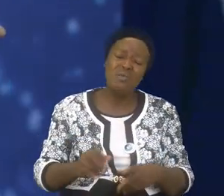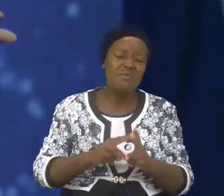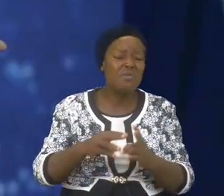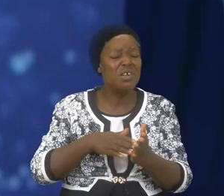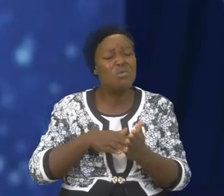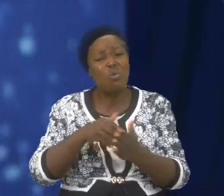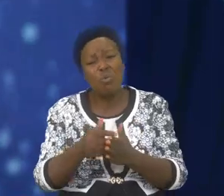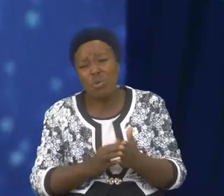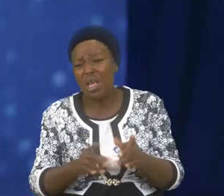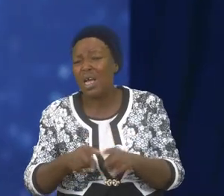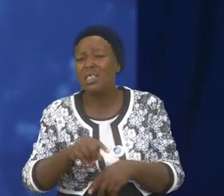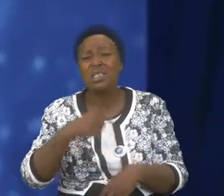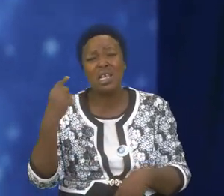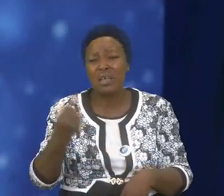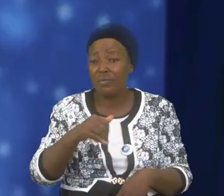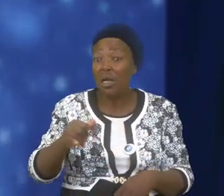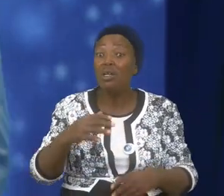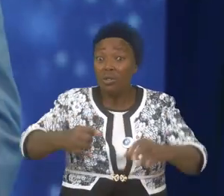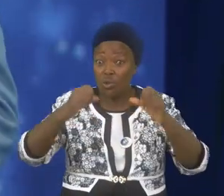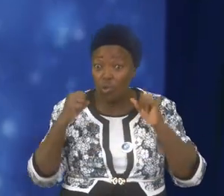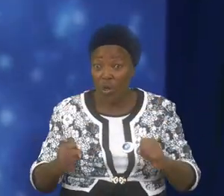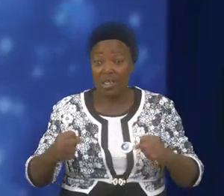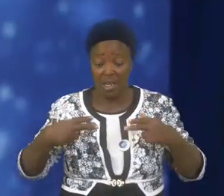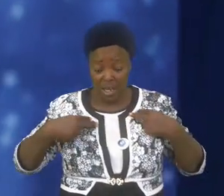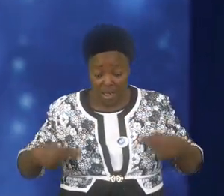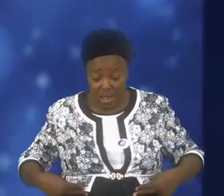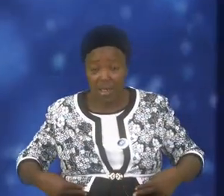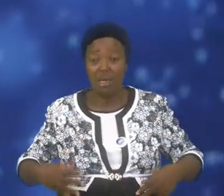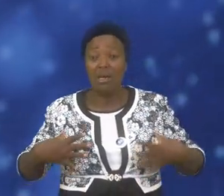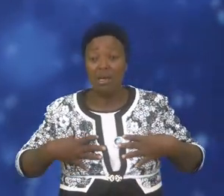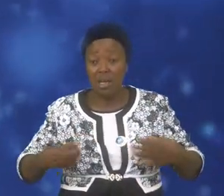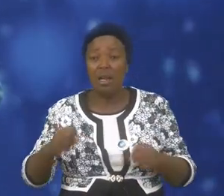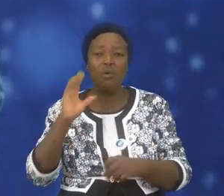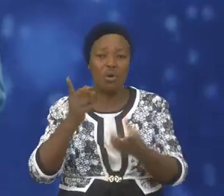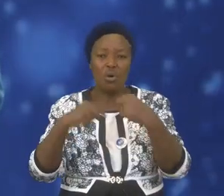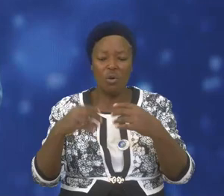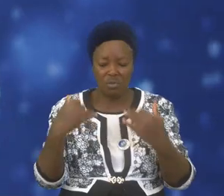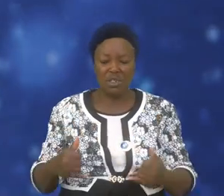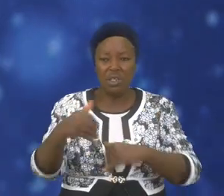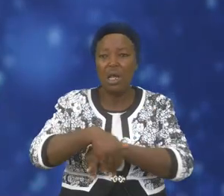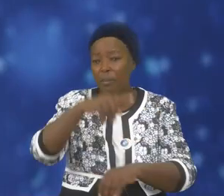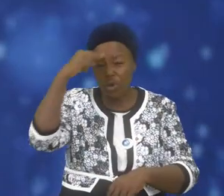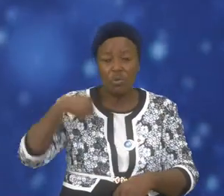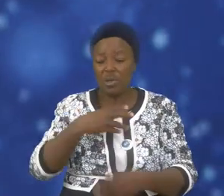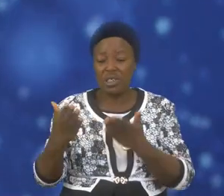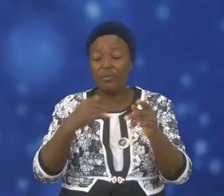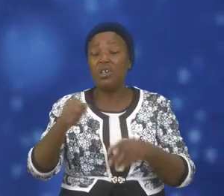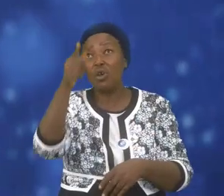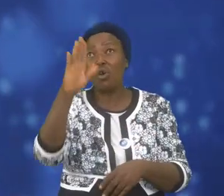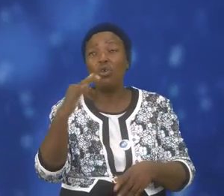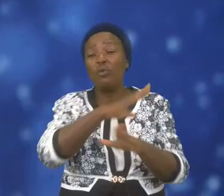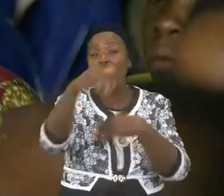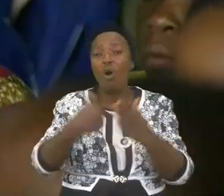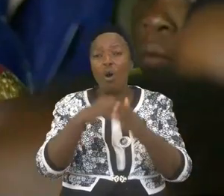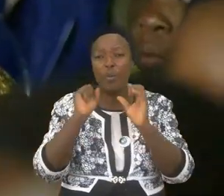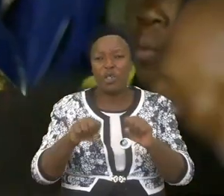come tonight, because we're serving a God of all possibilities. You're delivered tonight in